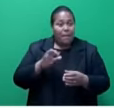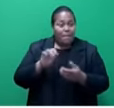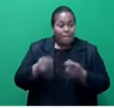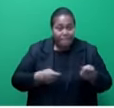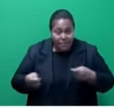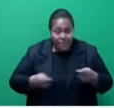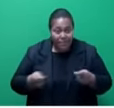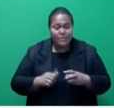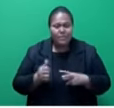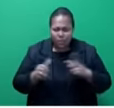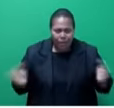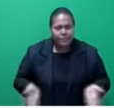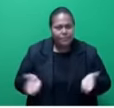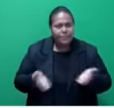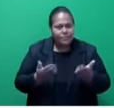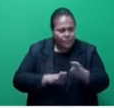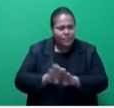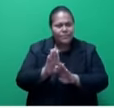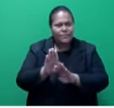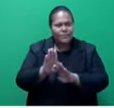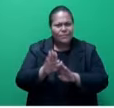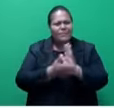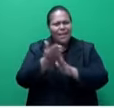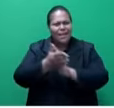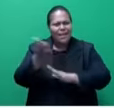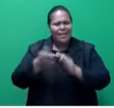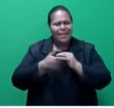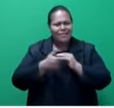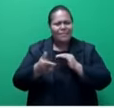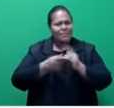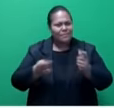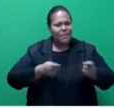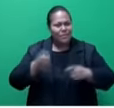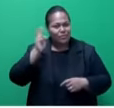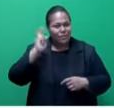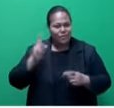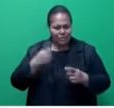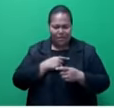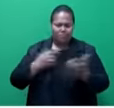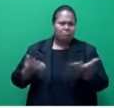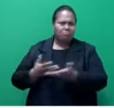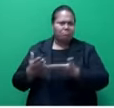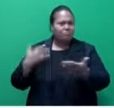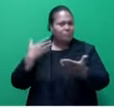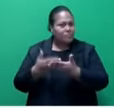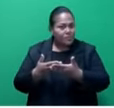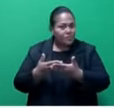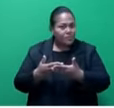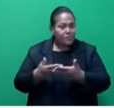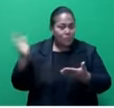enhances also secondary market trading, which we've talked about on a continuous basis. All of this, Mr.